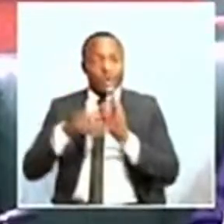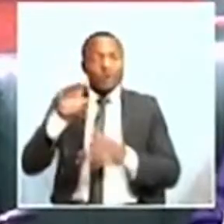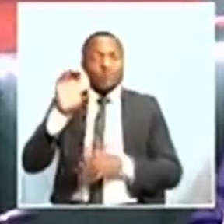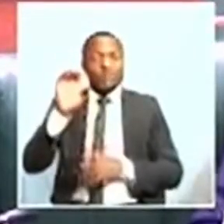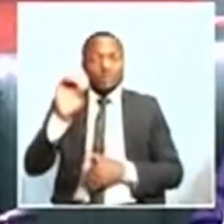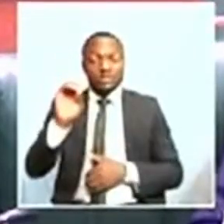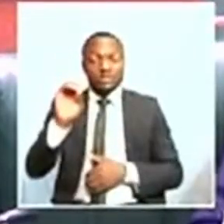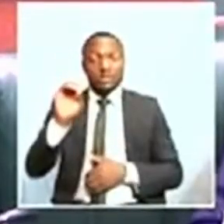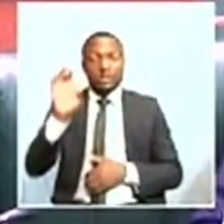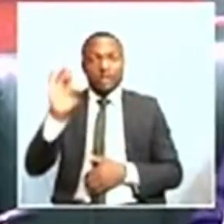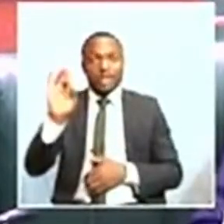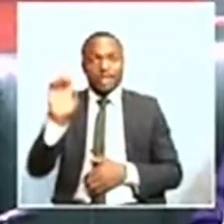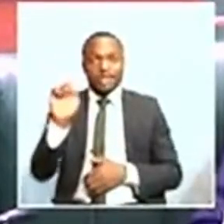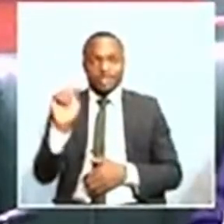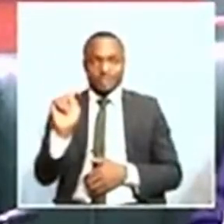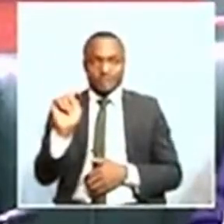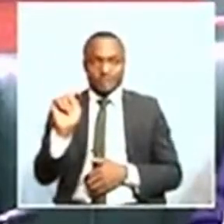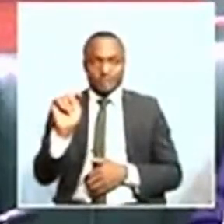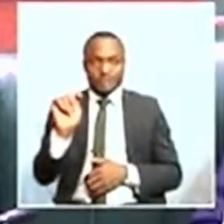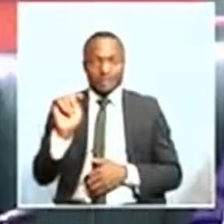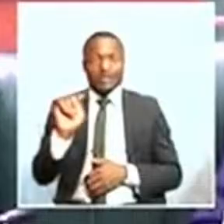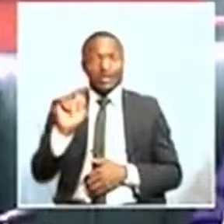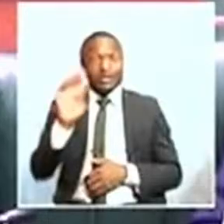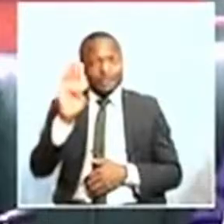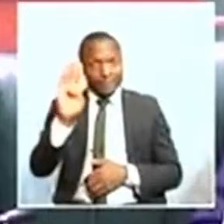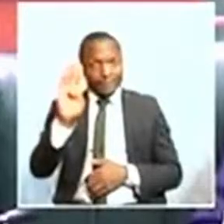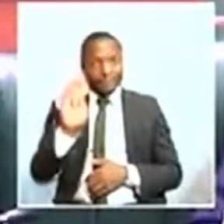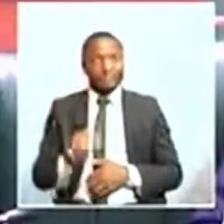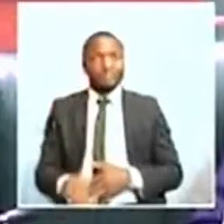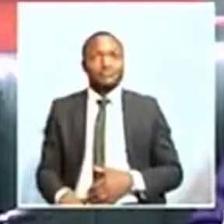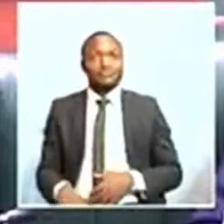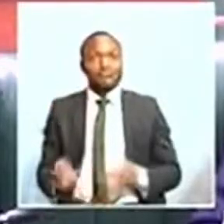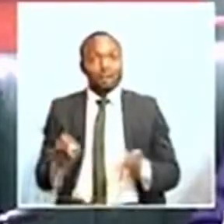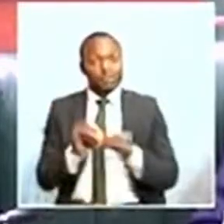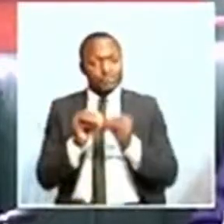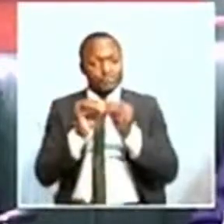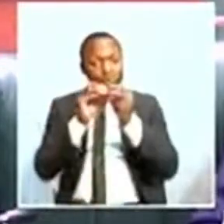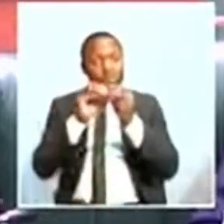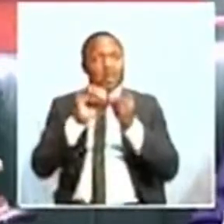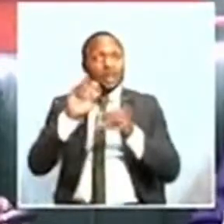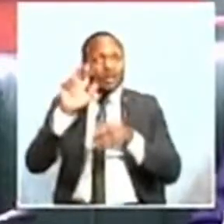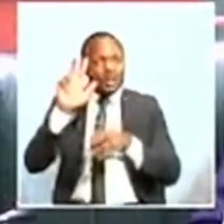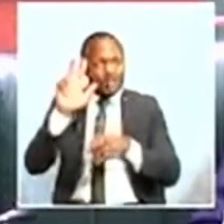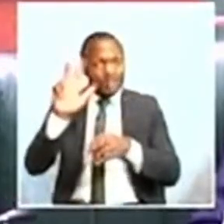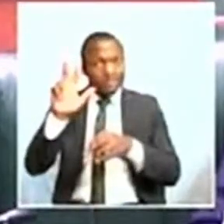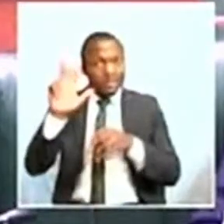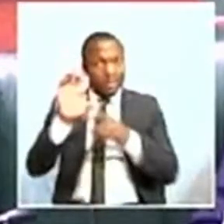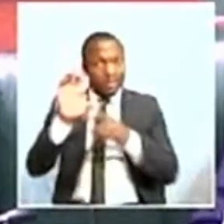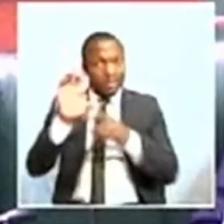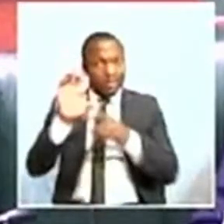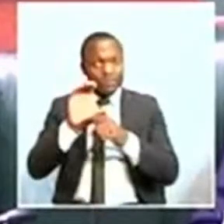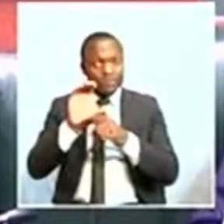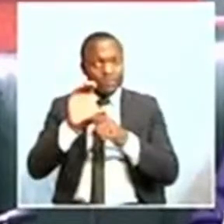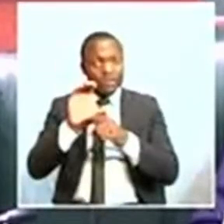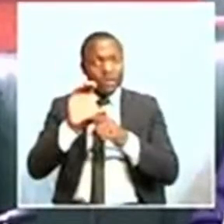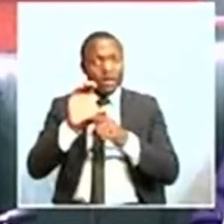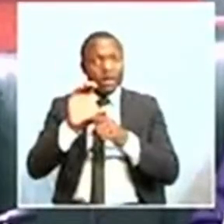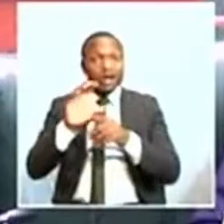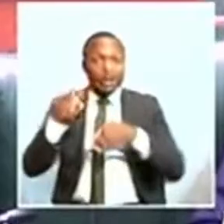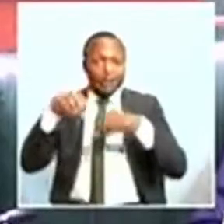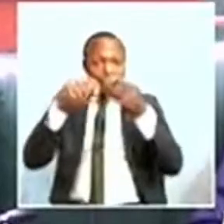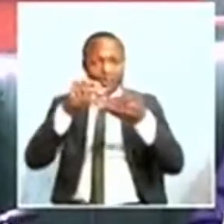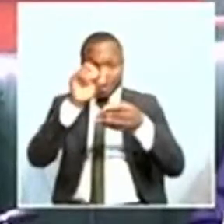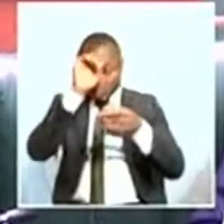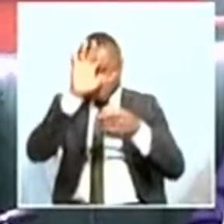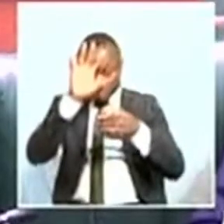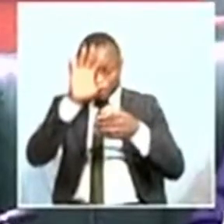698,566.08 tons. B, Madam Speaker, a total of 3 copper producing mines and the nickel mine